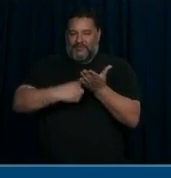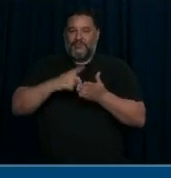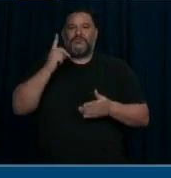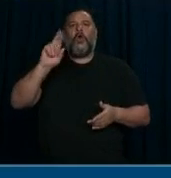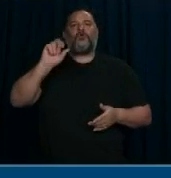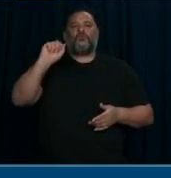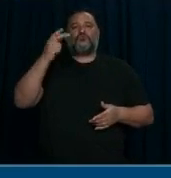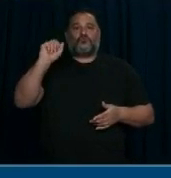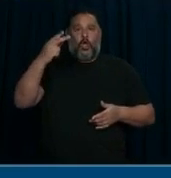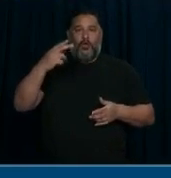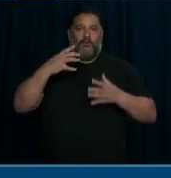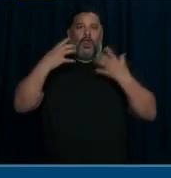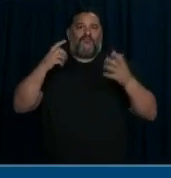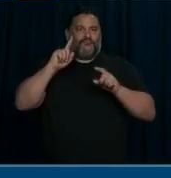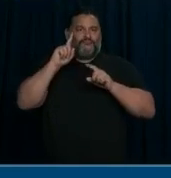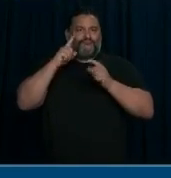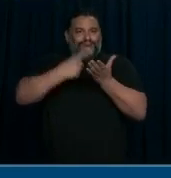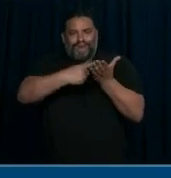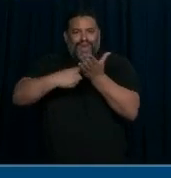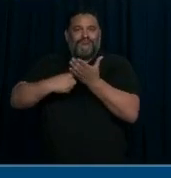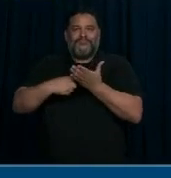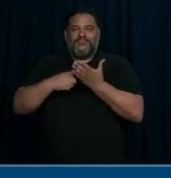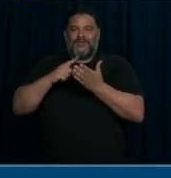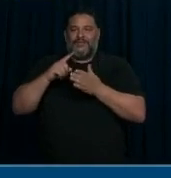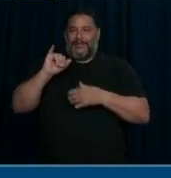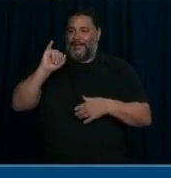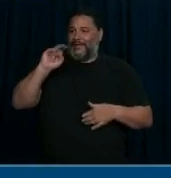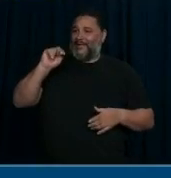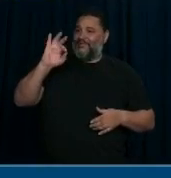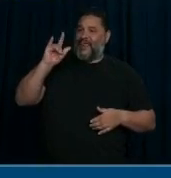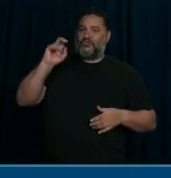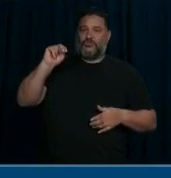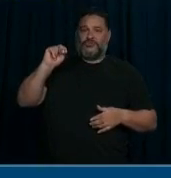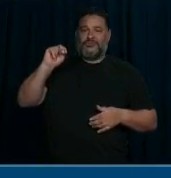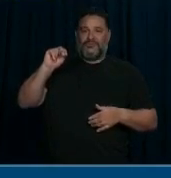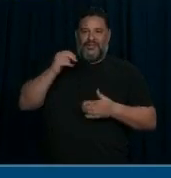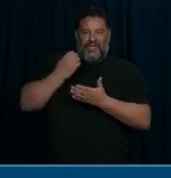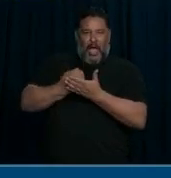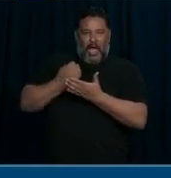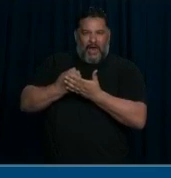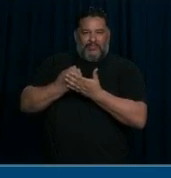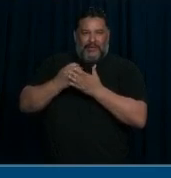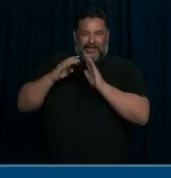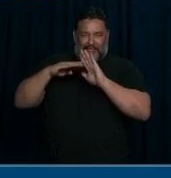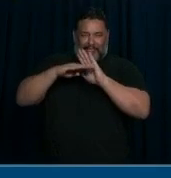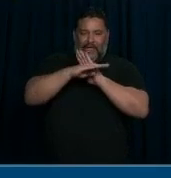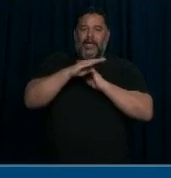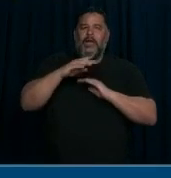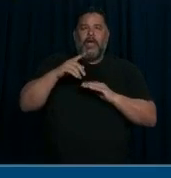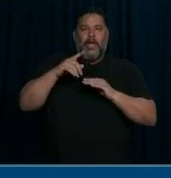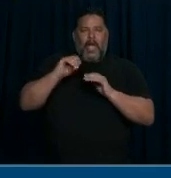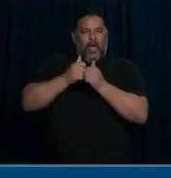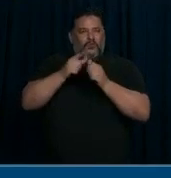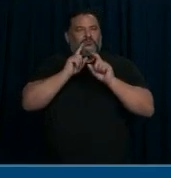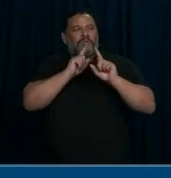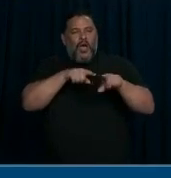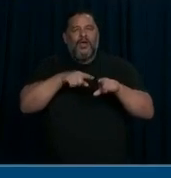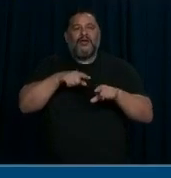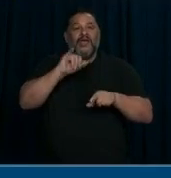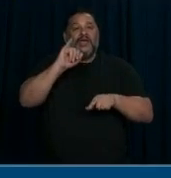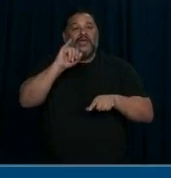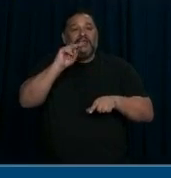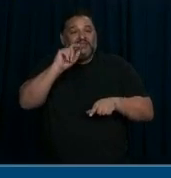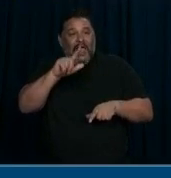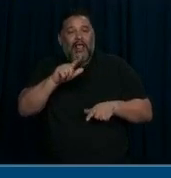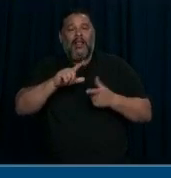lot of discussion about inflation and the economy overall. How would you respond to someone who hears about Intel expansion,